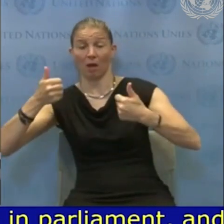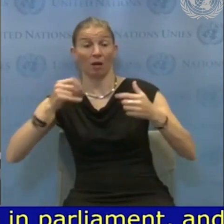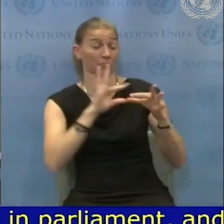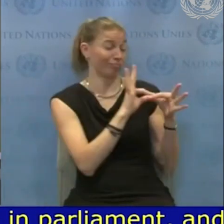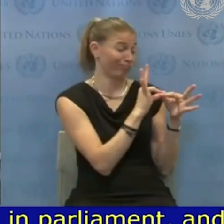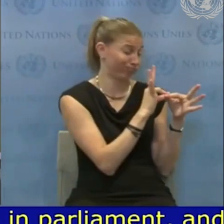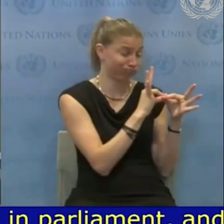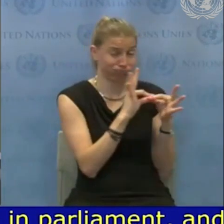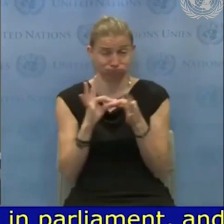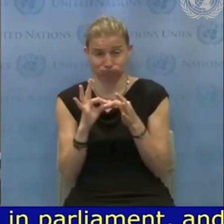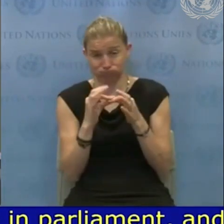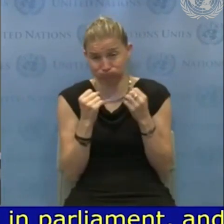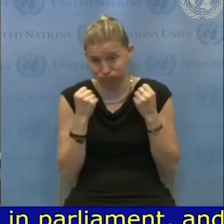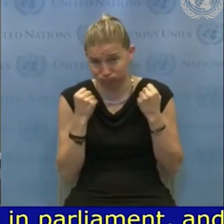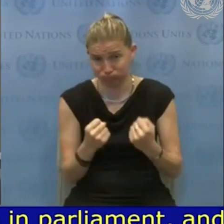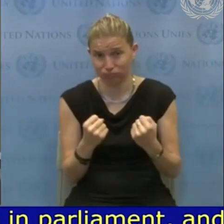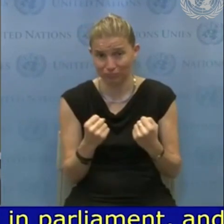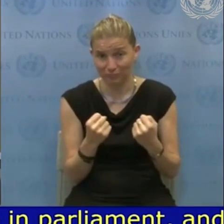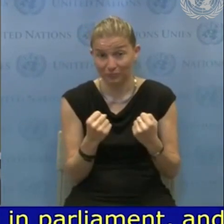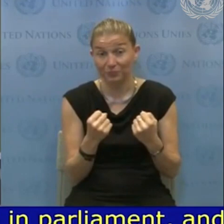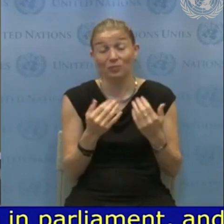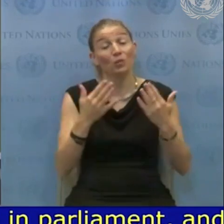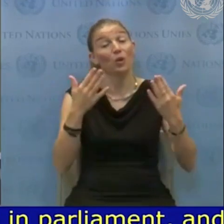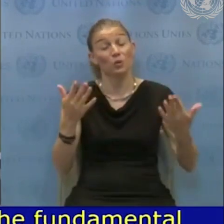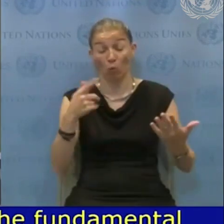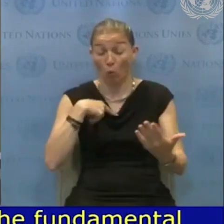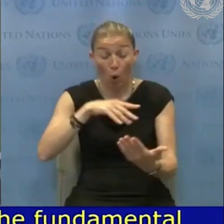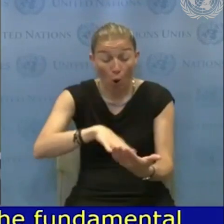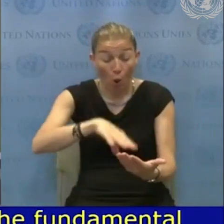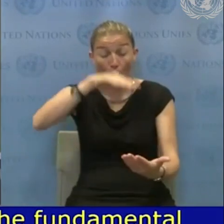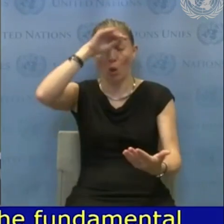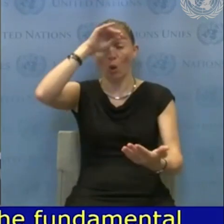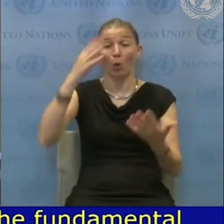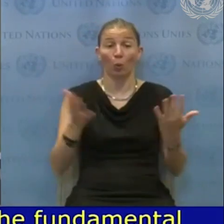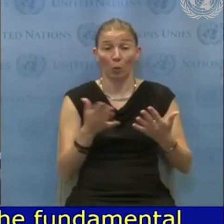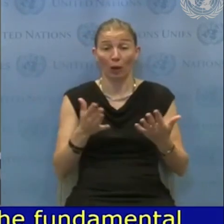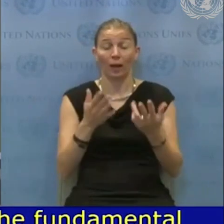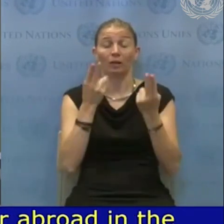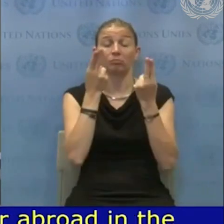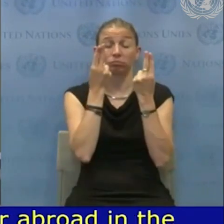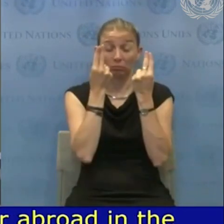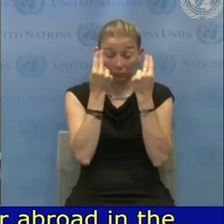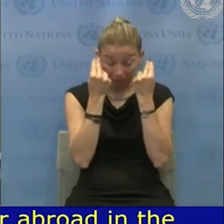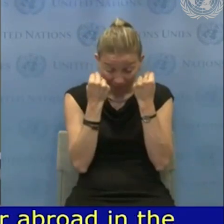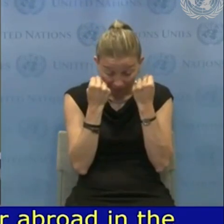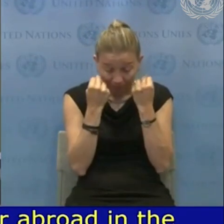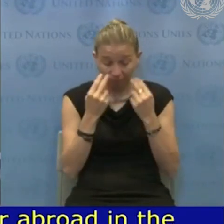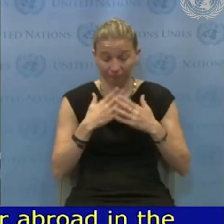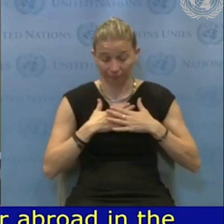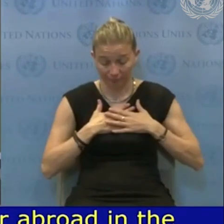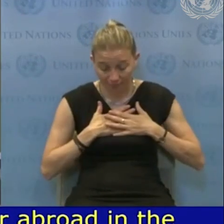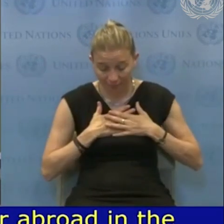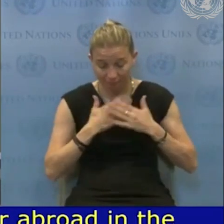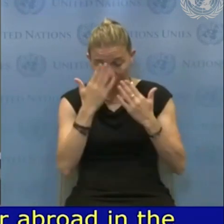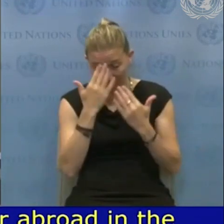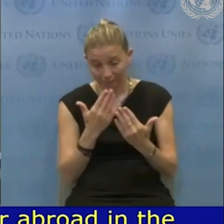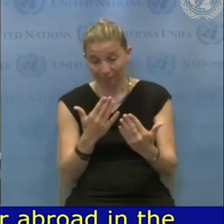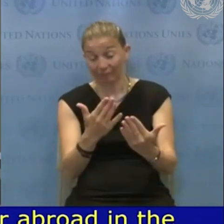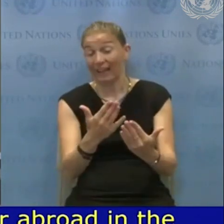this is a lesson of humility, that the only wisdom is the wisdom of humility. Humility is